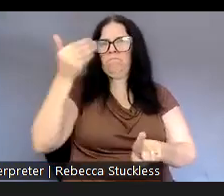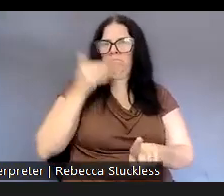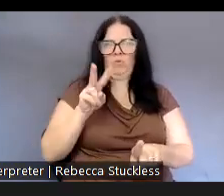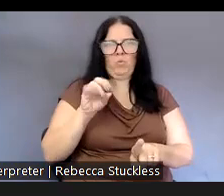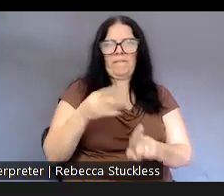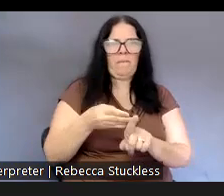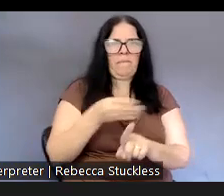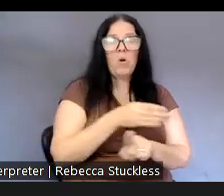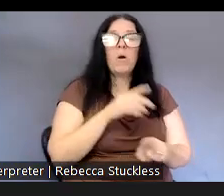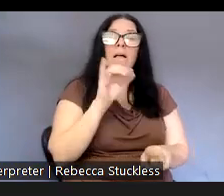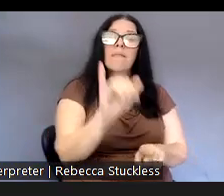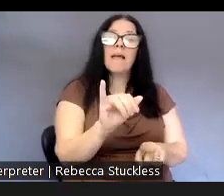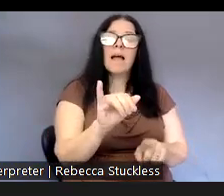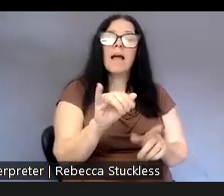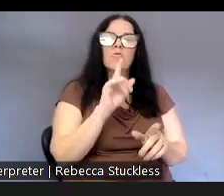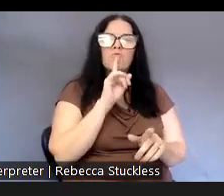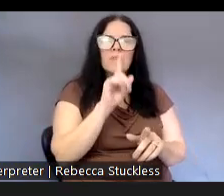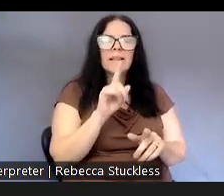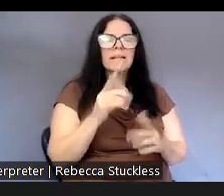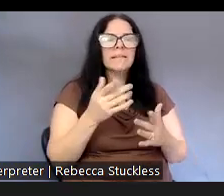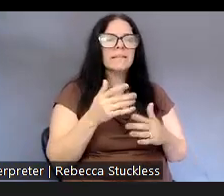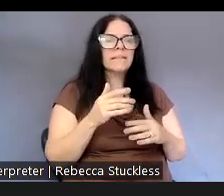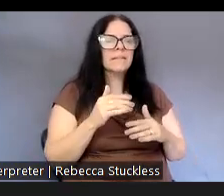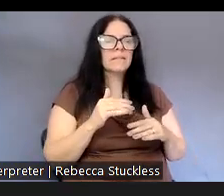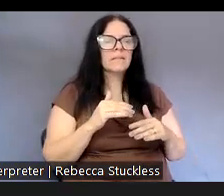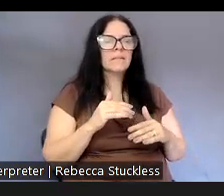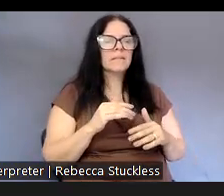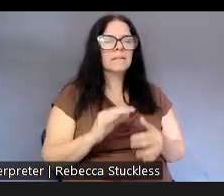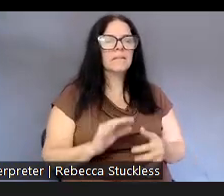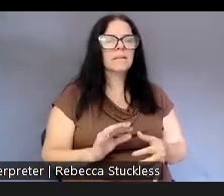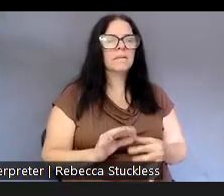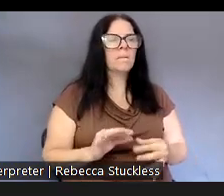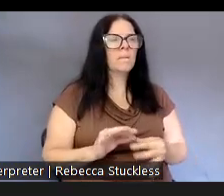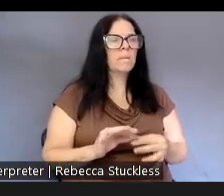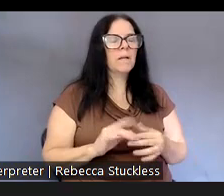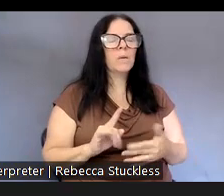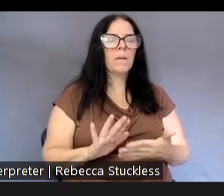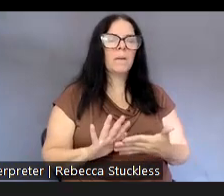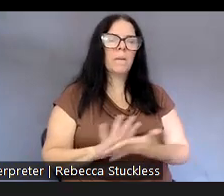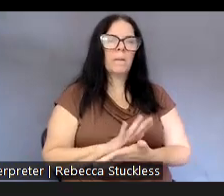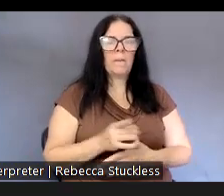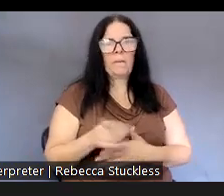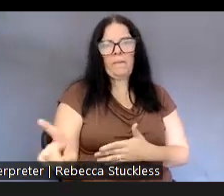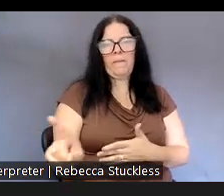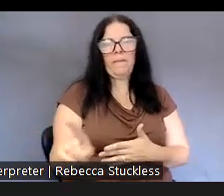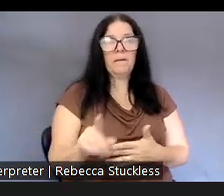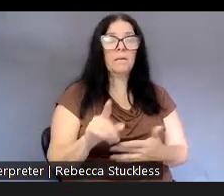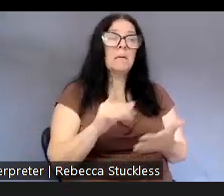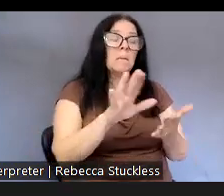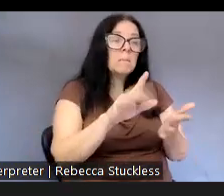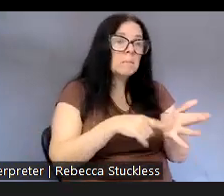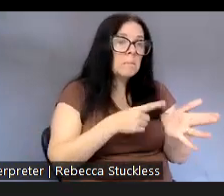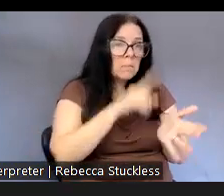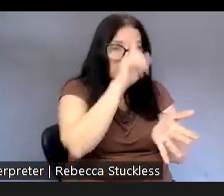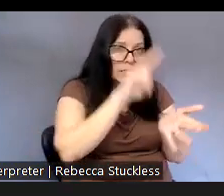What it refers to are subtle snubs, slights, and insults, whether intentional or